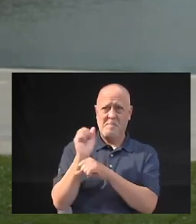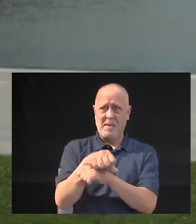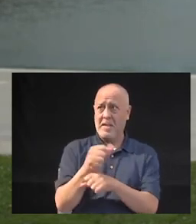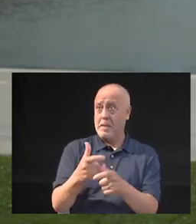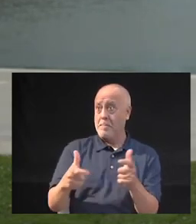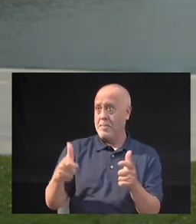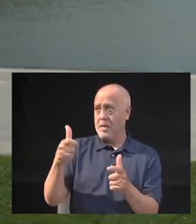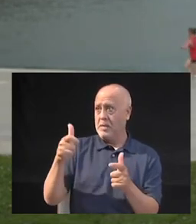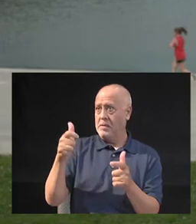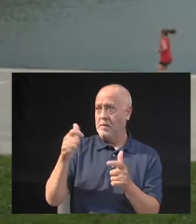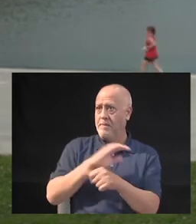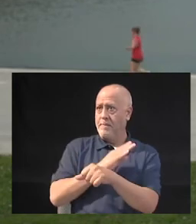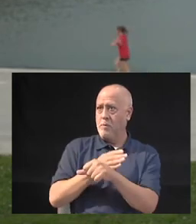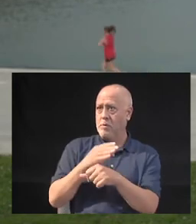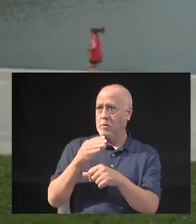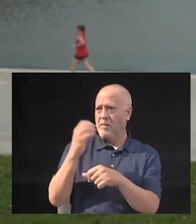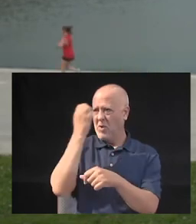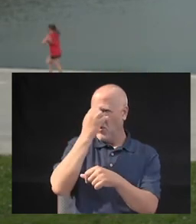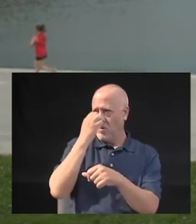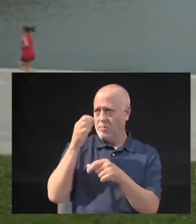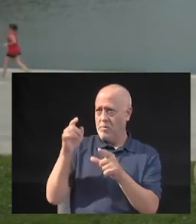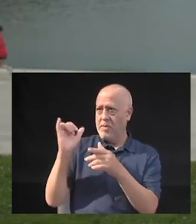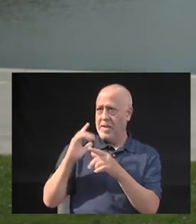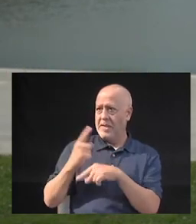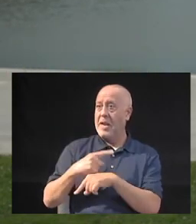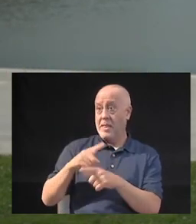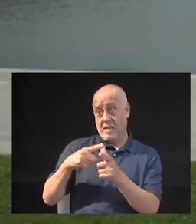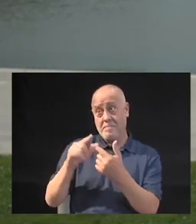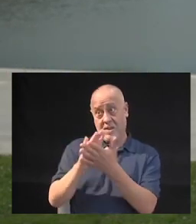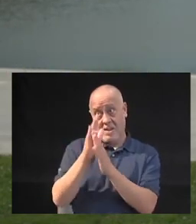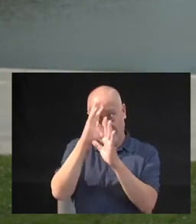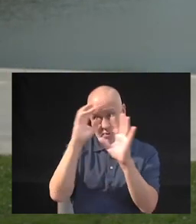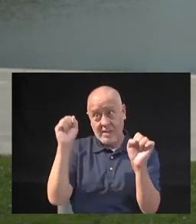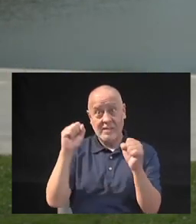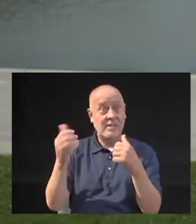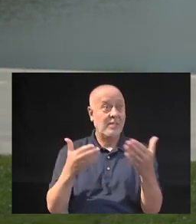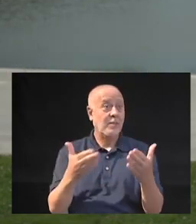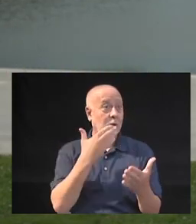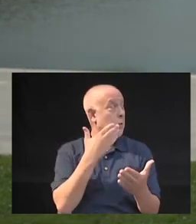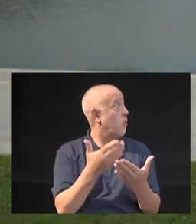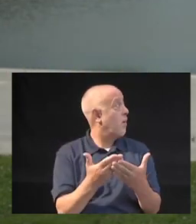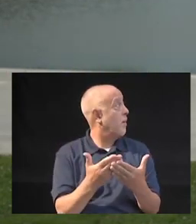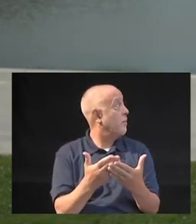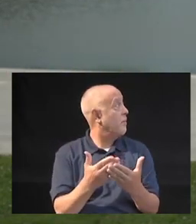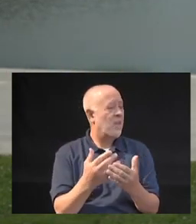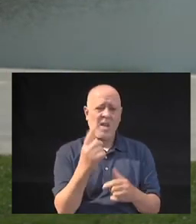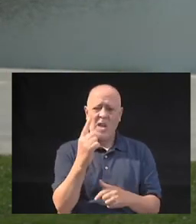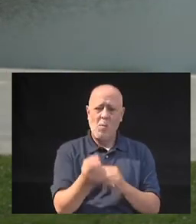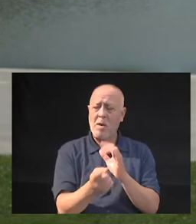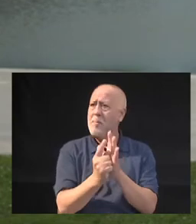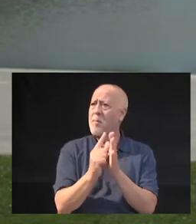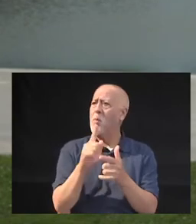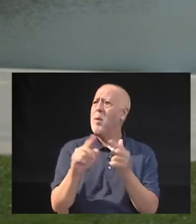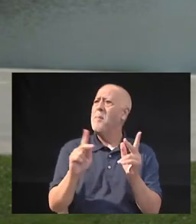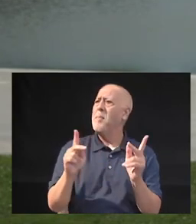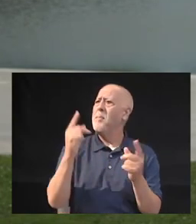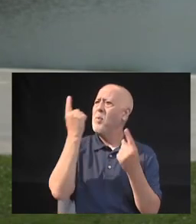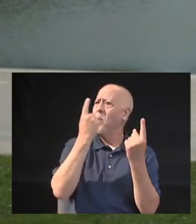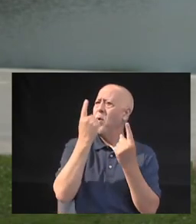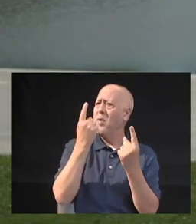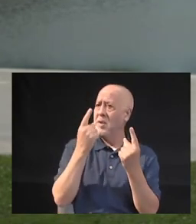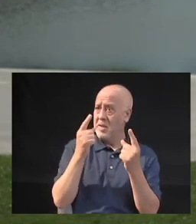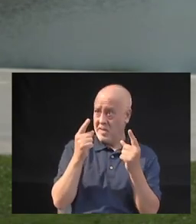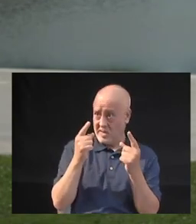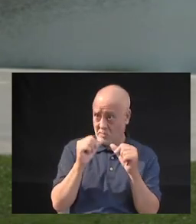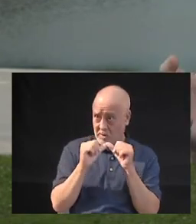Europe in his day. He then became President George Washington. He served well. And just in the moment when people were wondering if he was